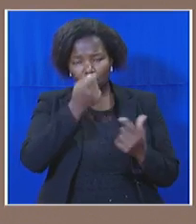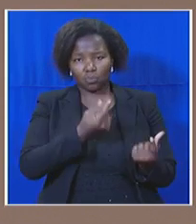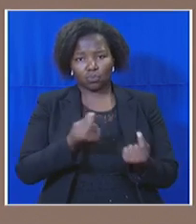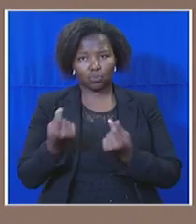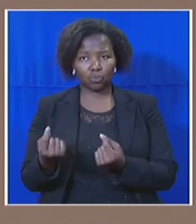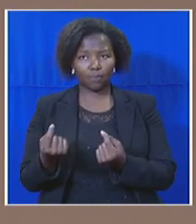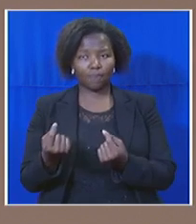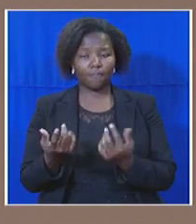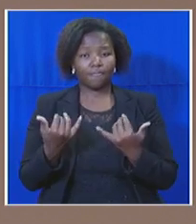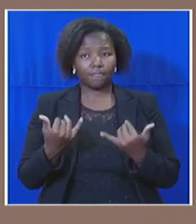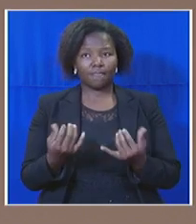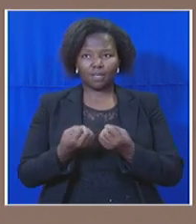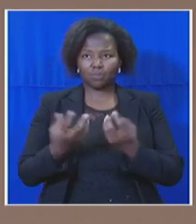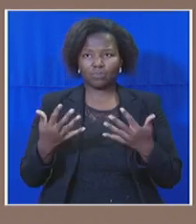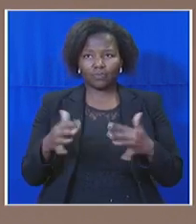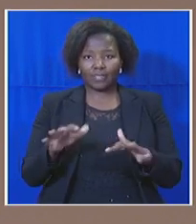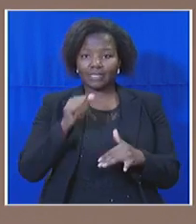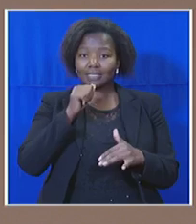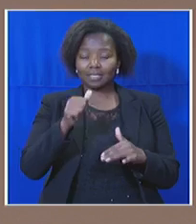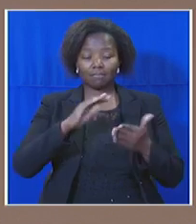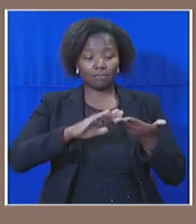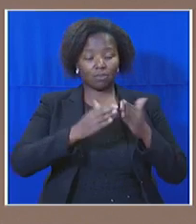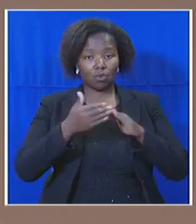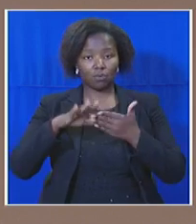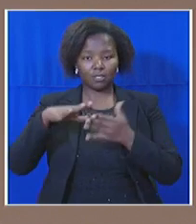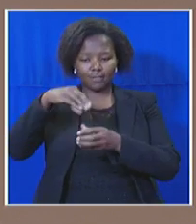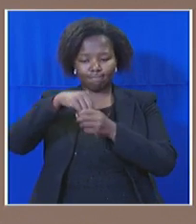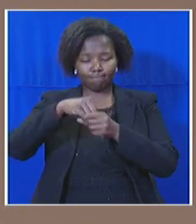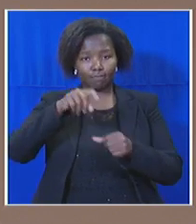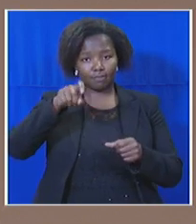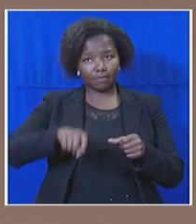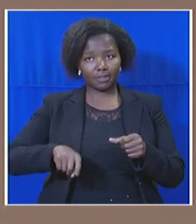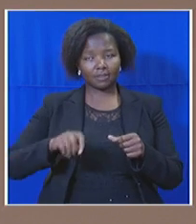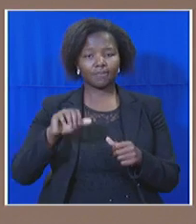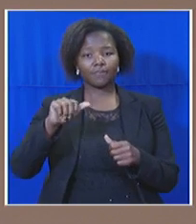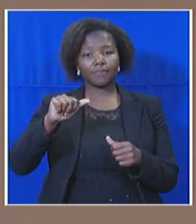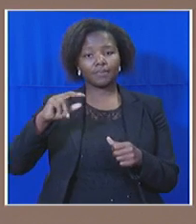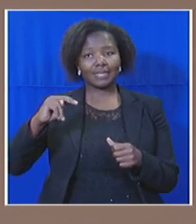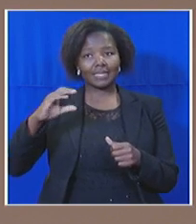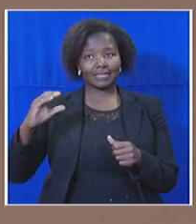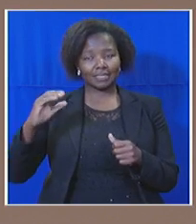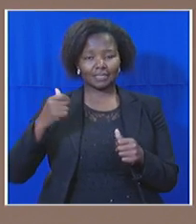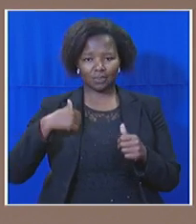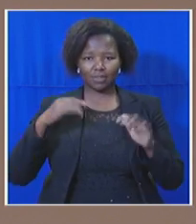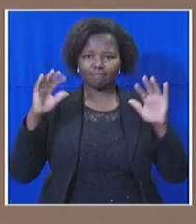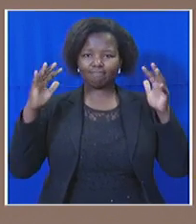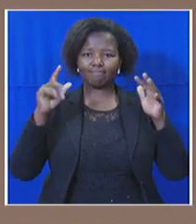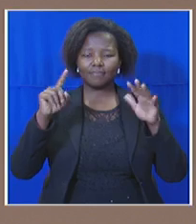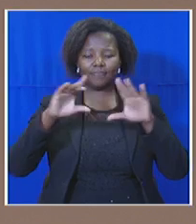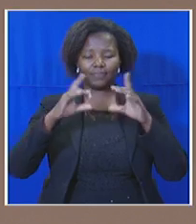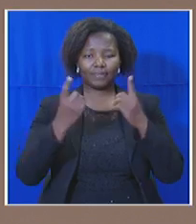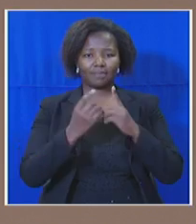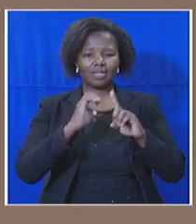said of involving communities in conservation. ANC commends the Department of Environmental Affairs